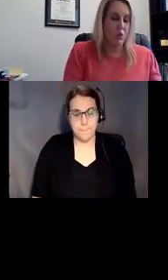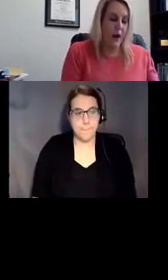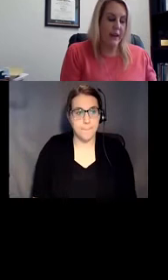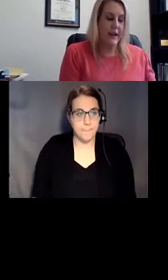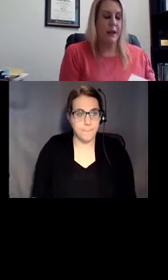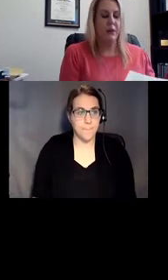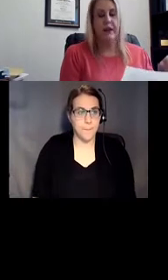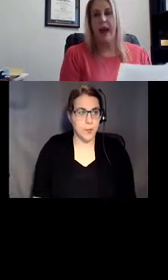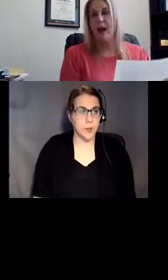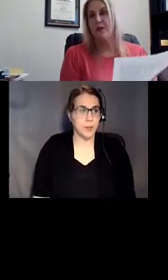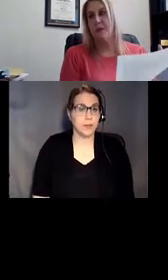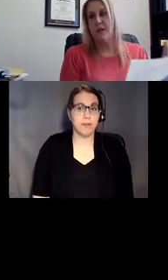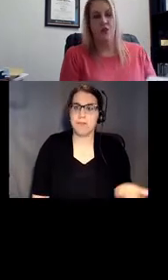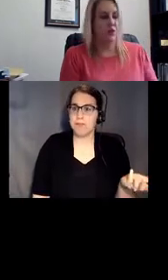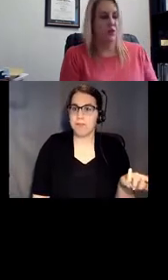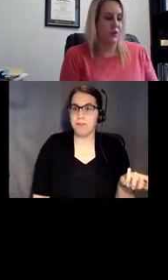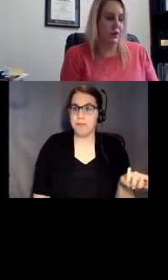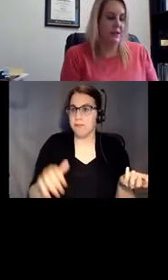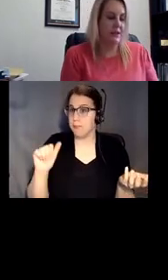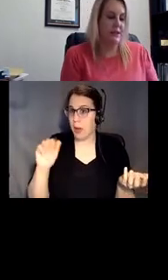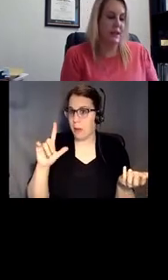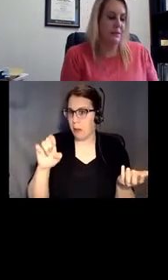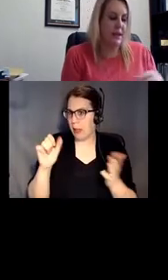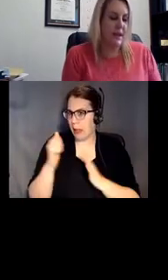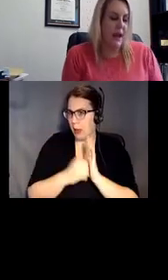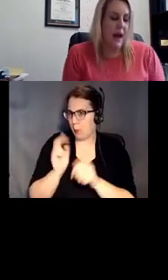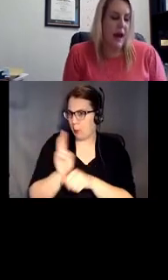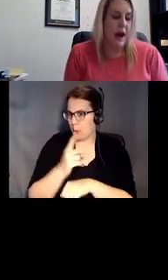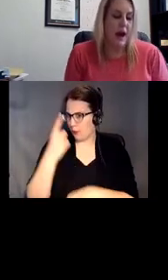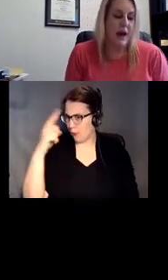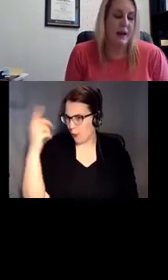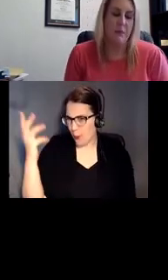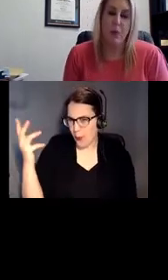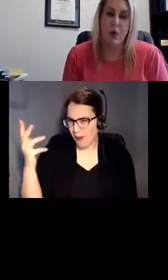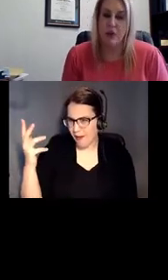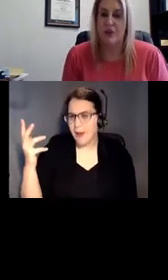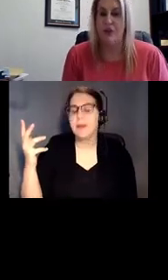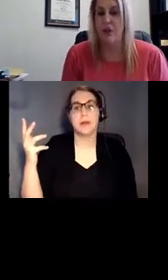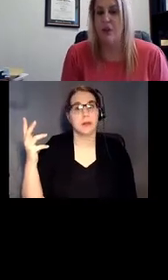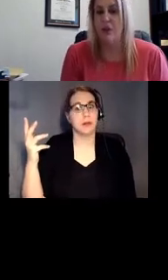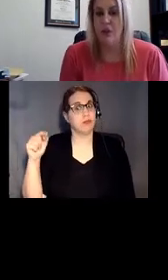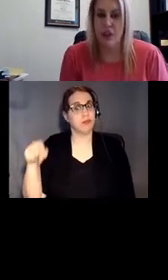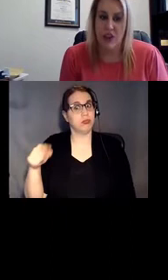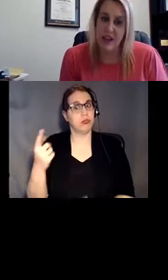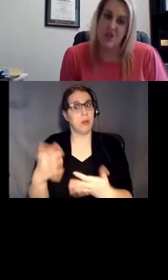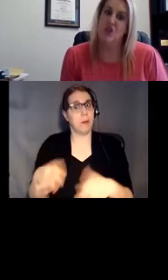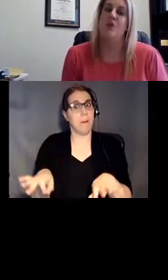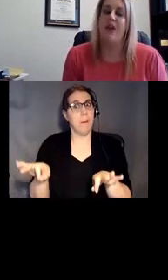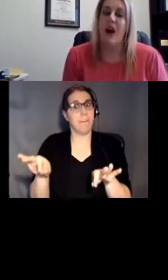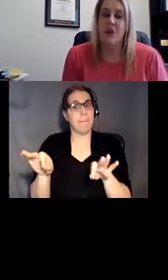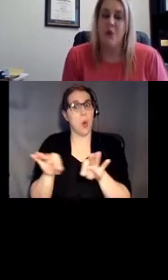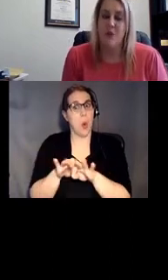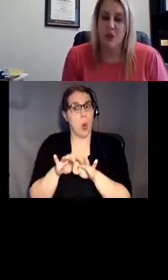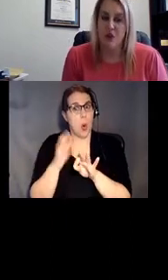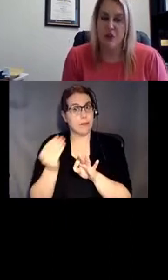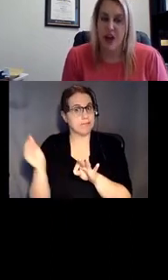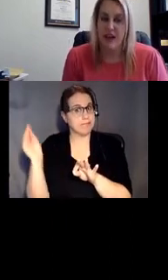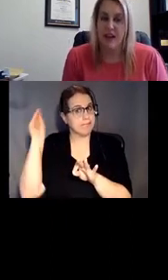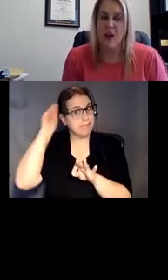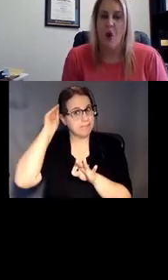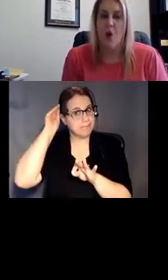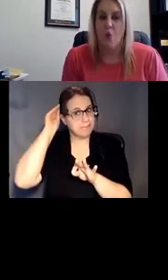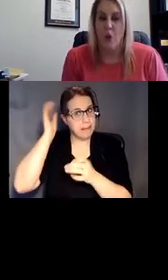So what can ABLE accounts be used for? This is going to be an important thing to evaluate when